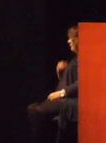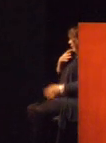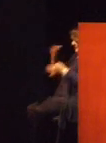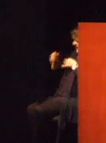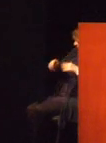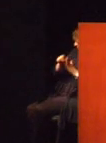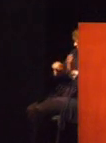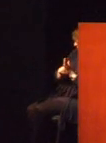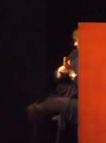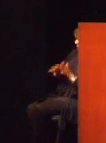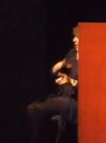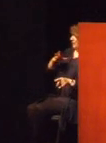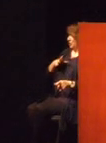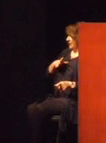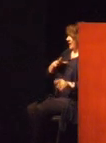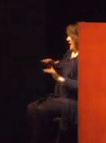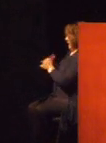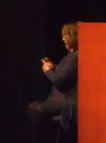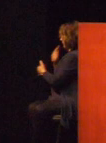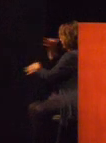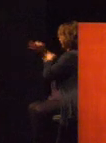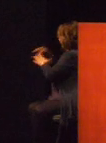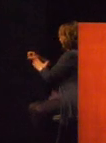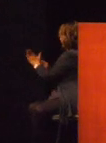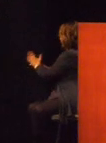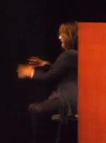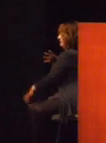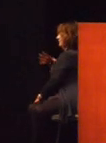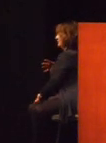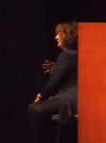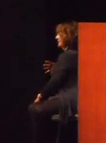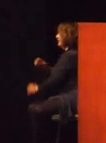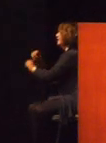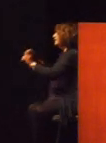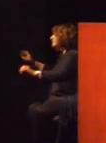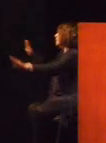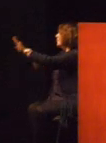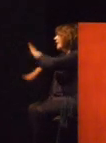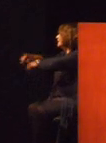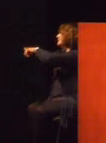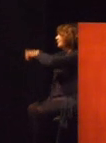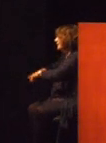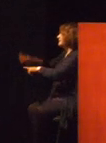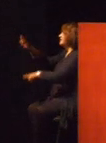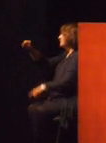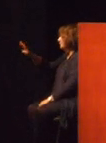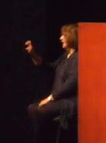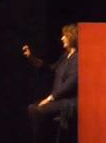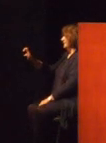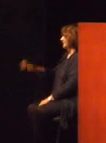in this state officially, and how is it defined in this state? There's no biological basis for race. We did a lot